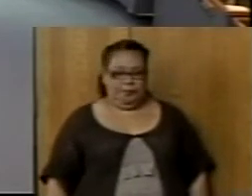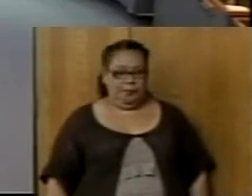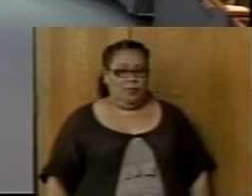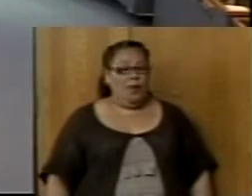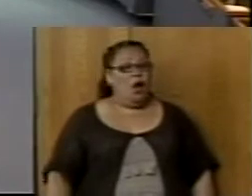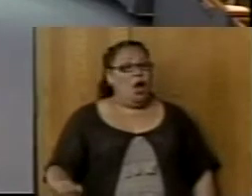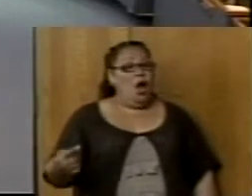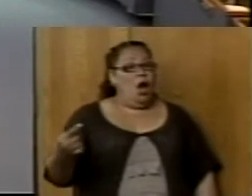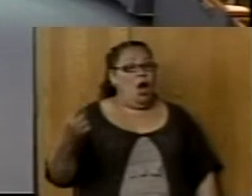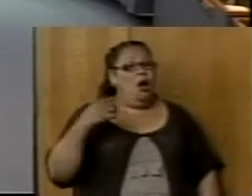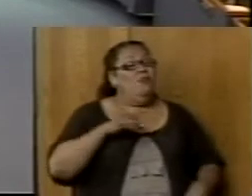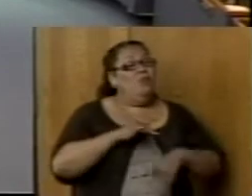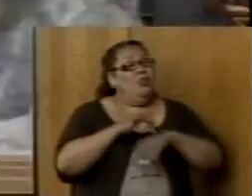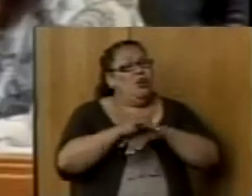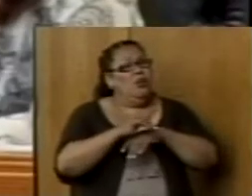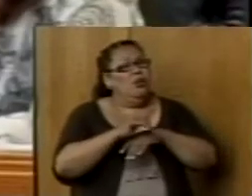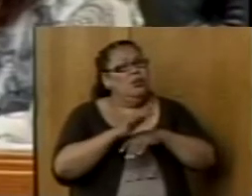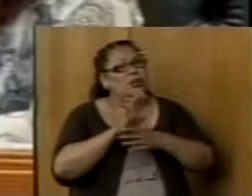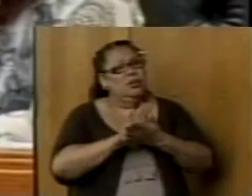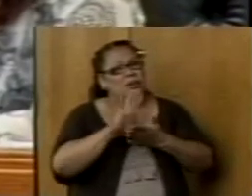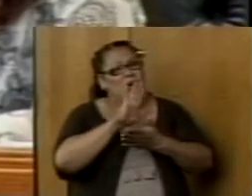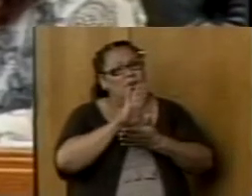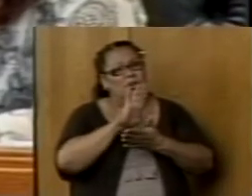on the backup for the early college,